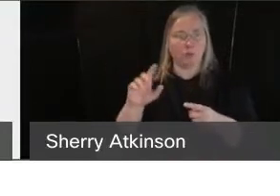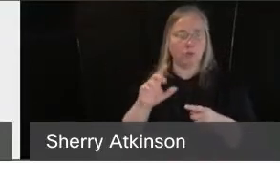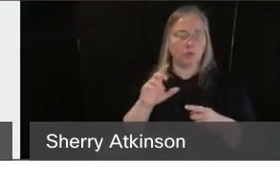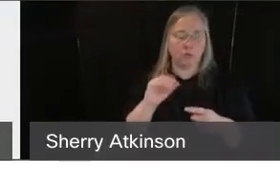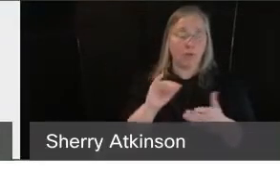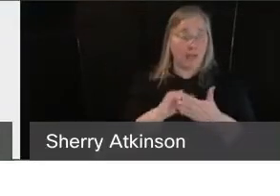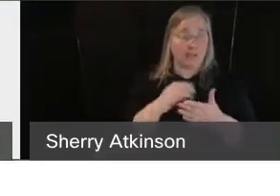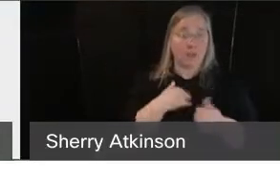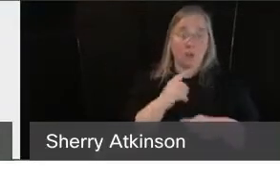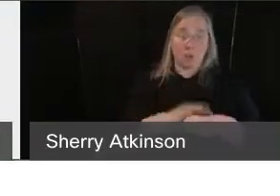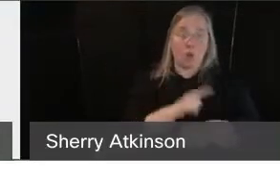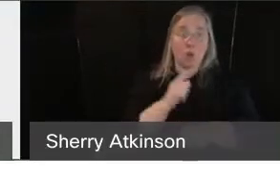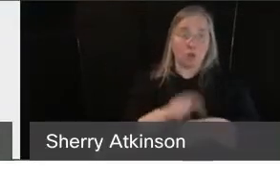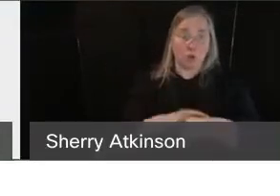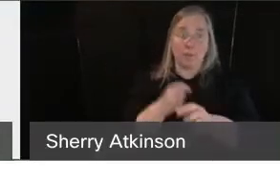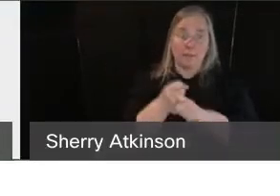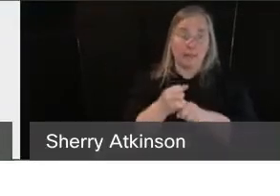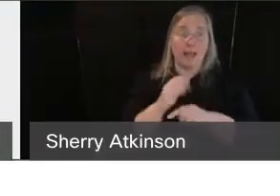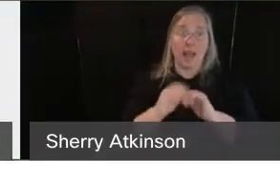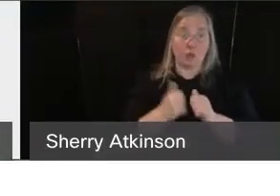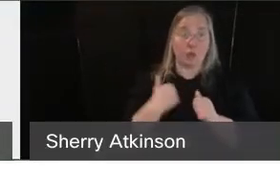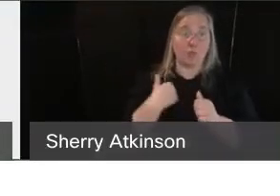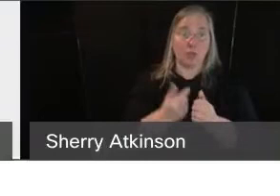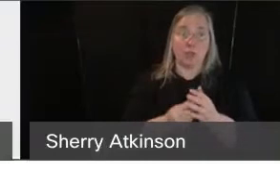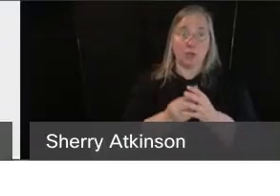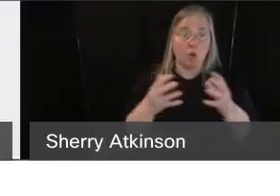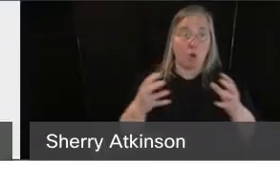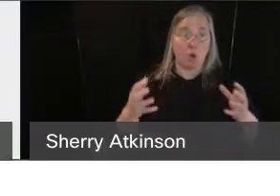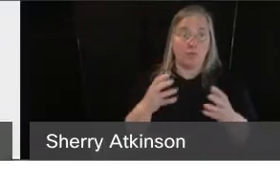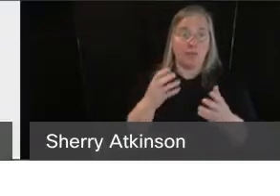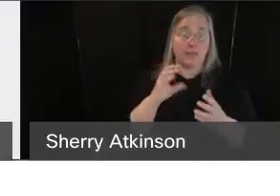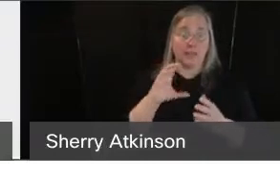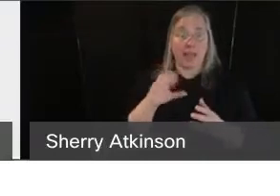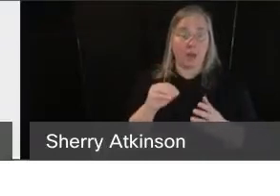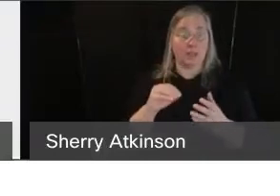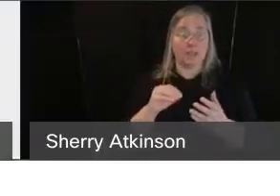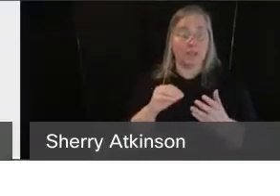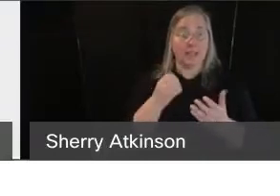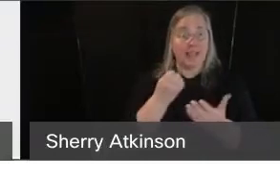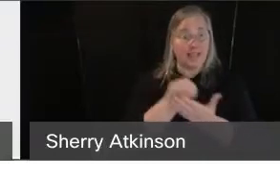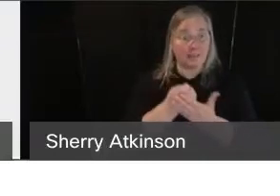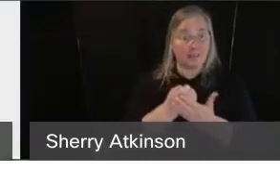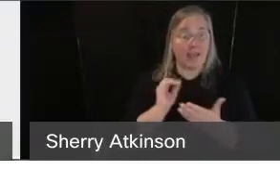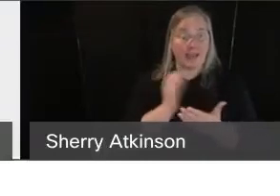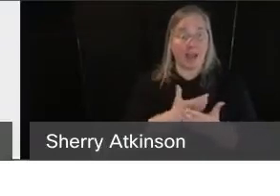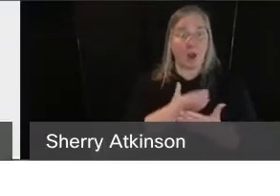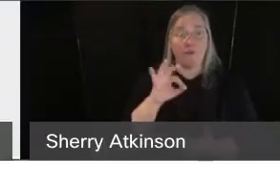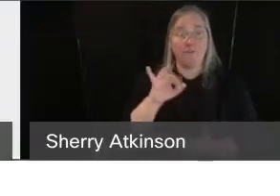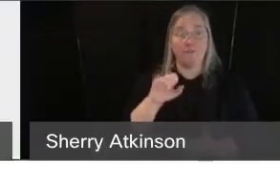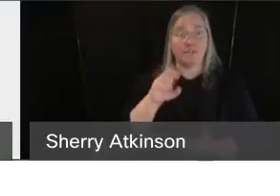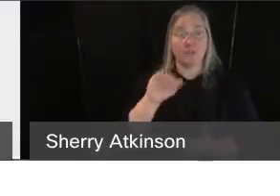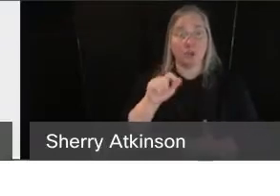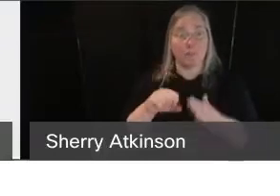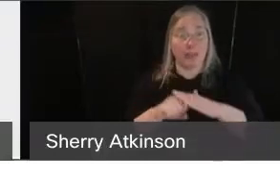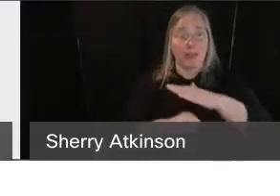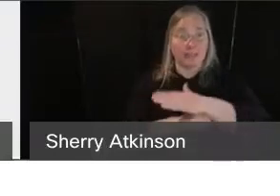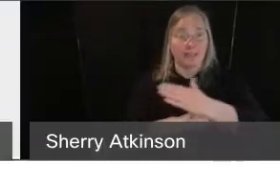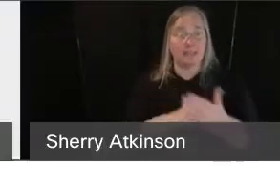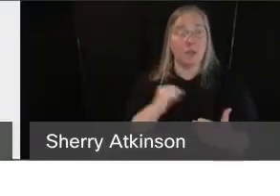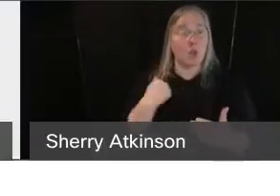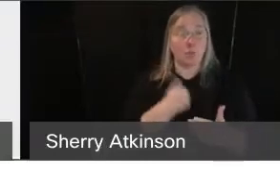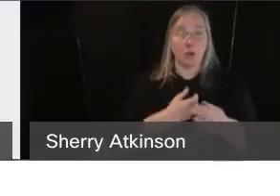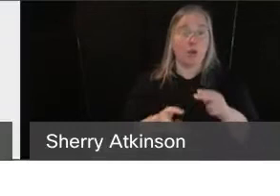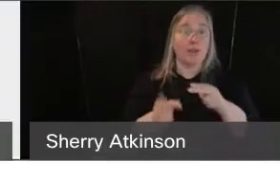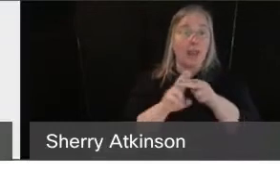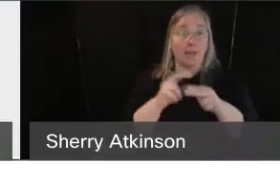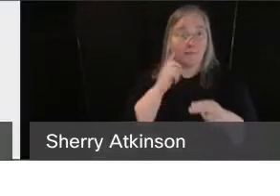the county's economy and how we grow the county's fiscal base. Now, we're gaining from Maryland in